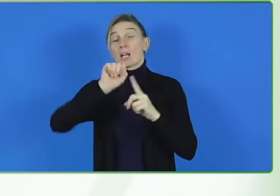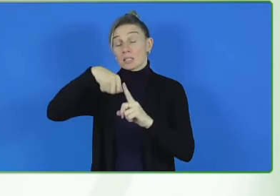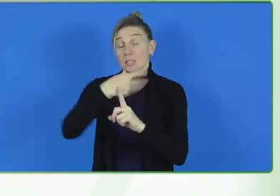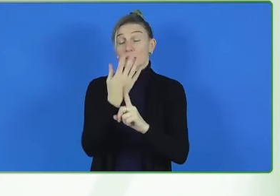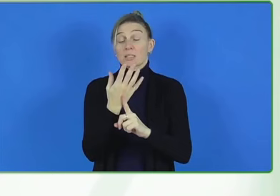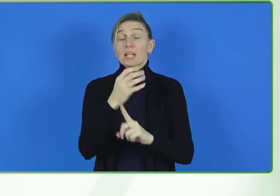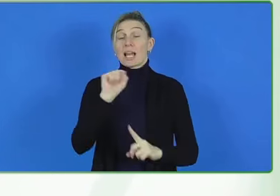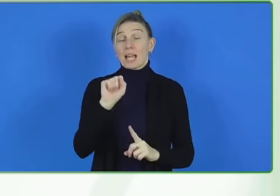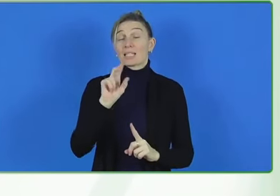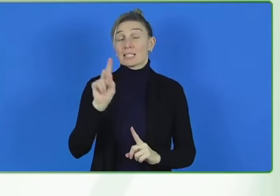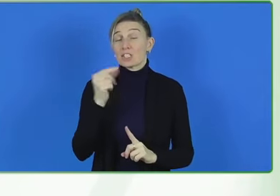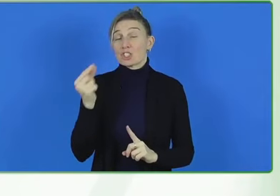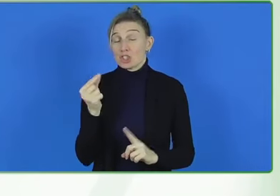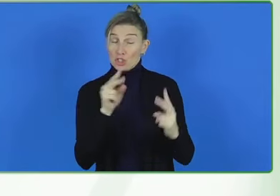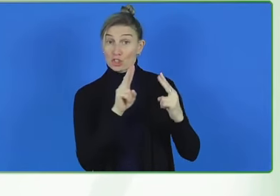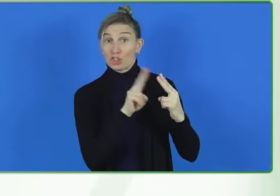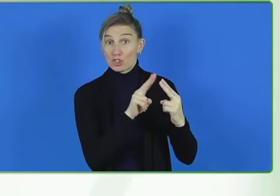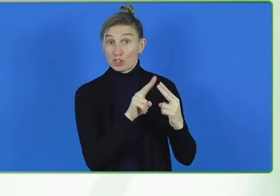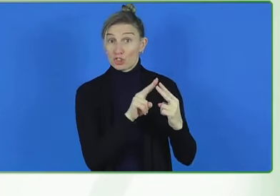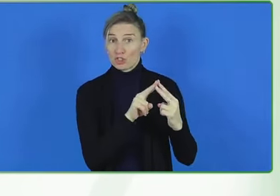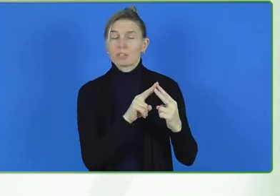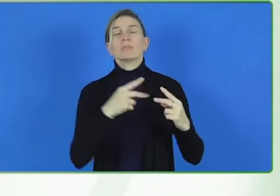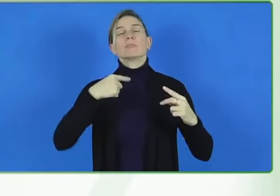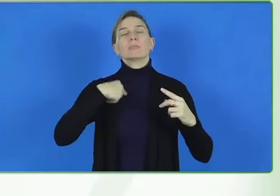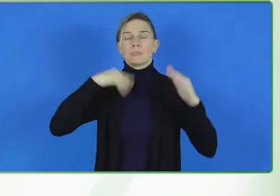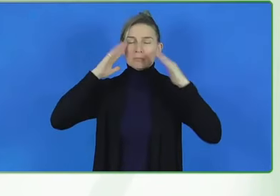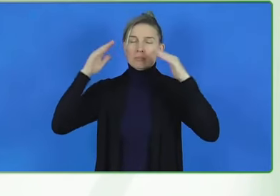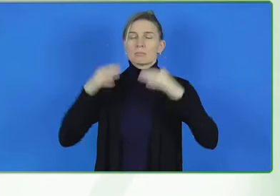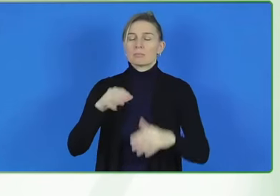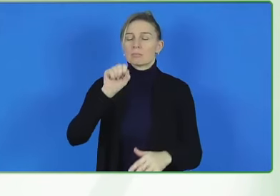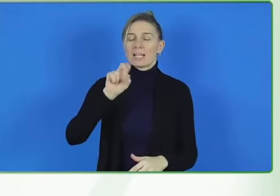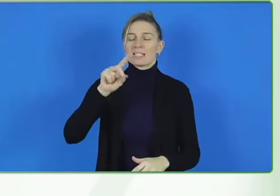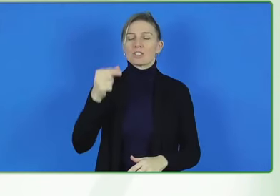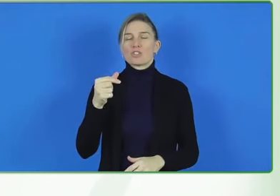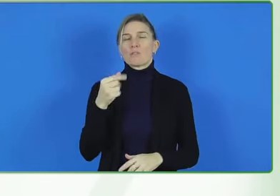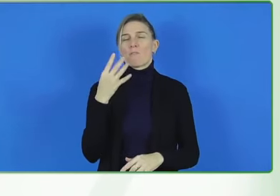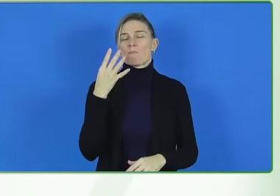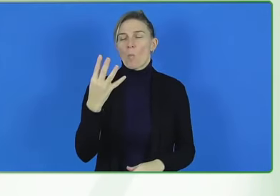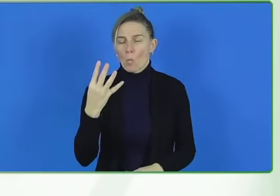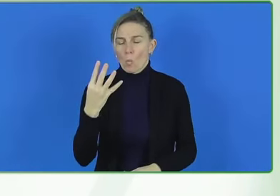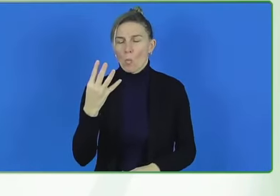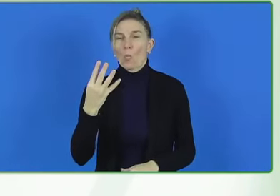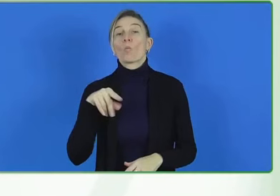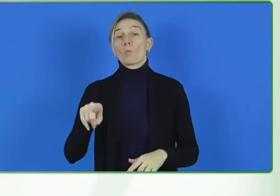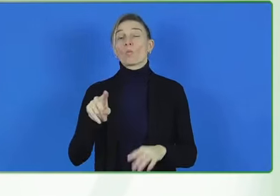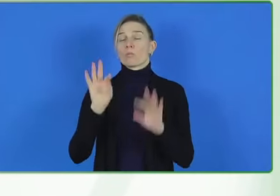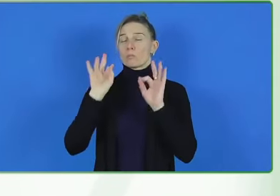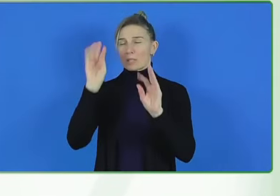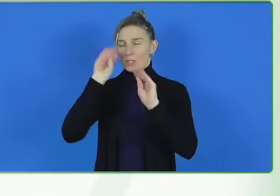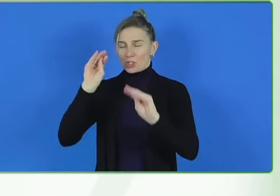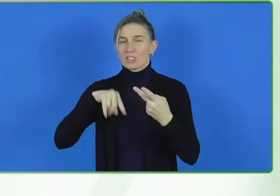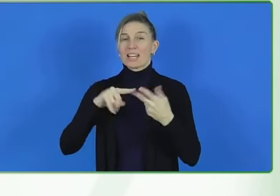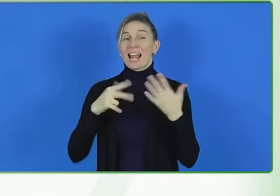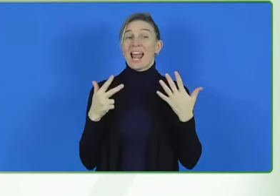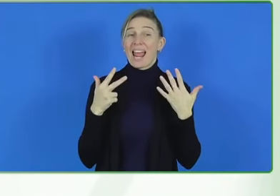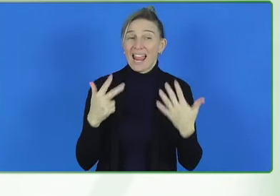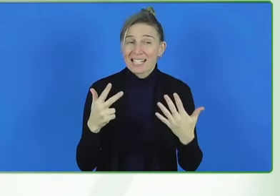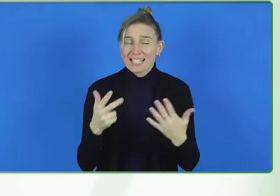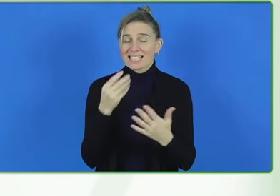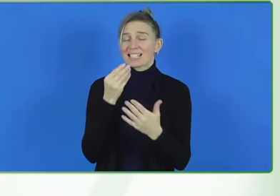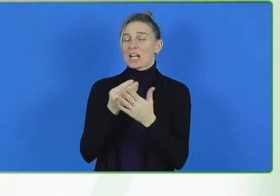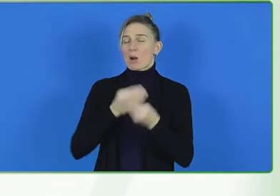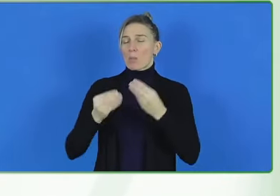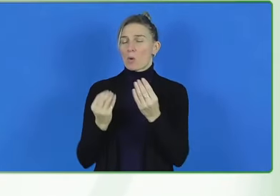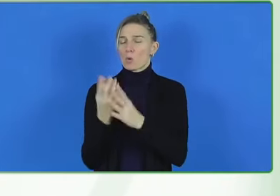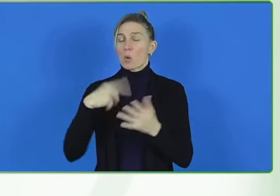SDGs. I shall focus on SDG 4, quality education, SDG 8, decent work and economic growth, SDG 10,